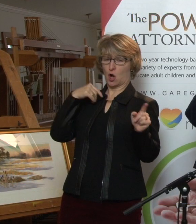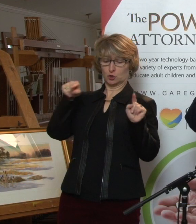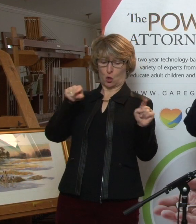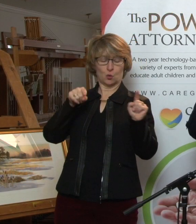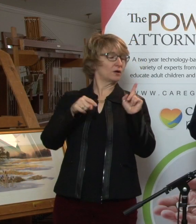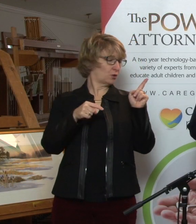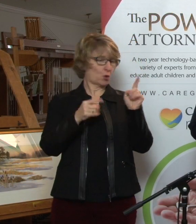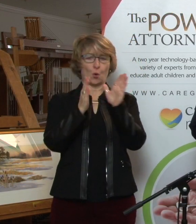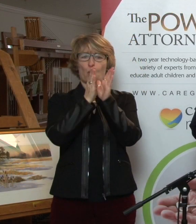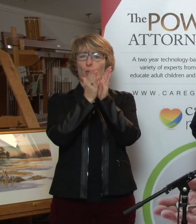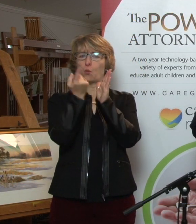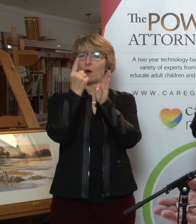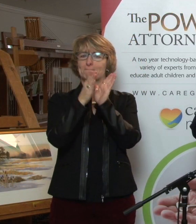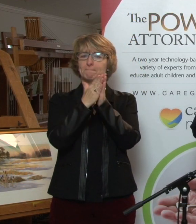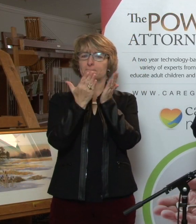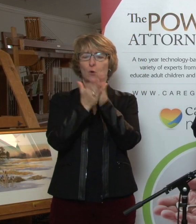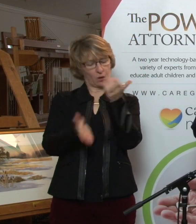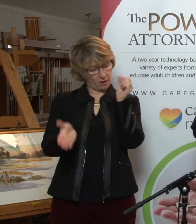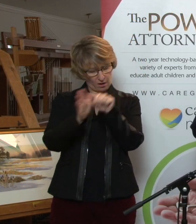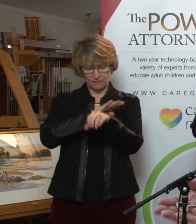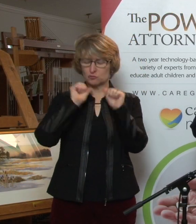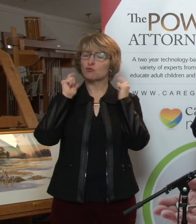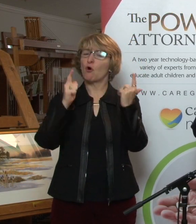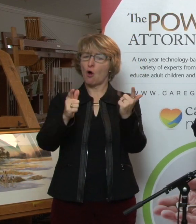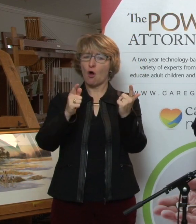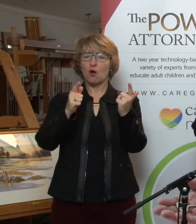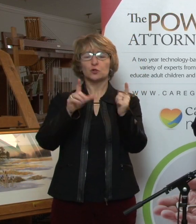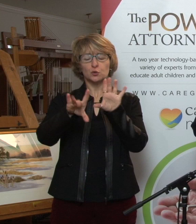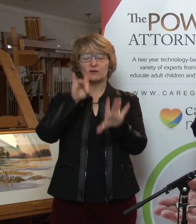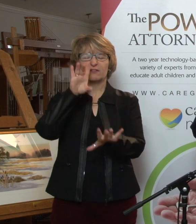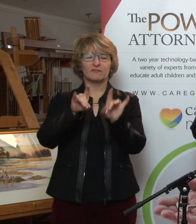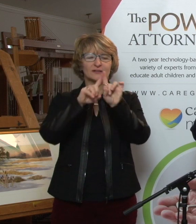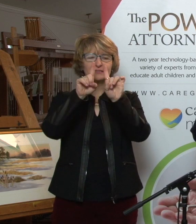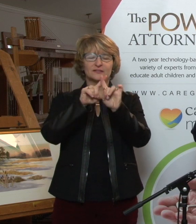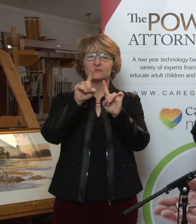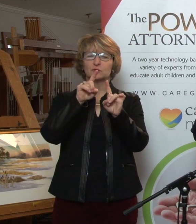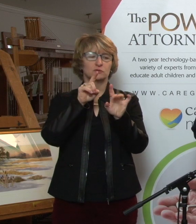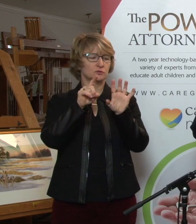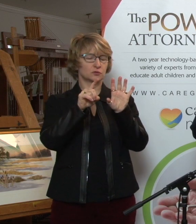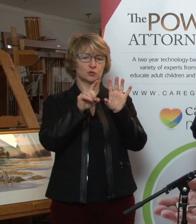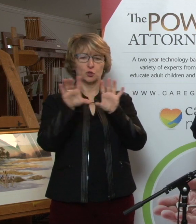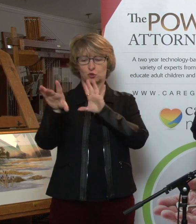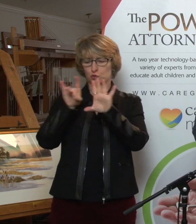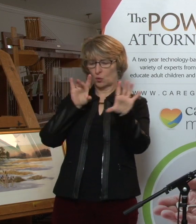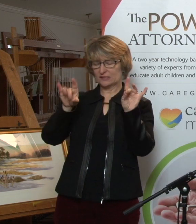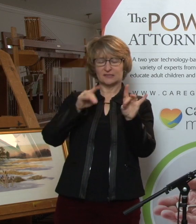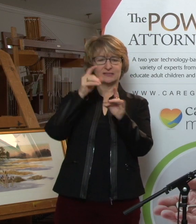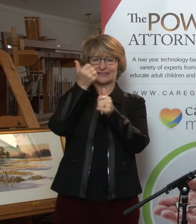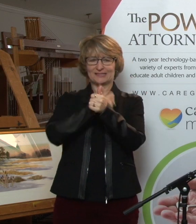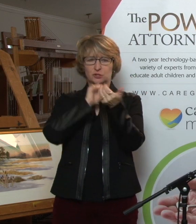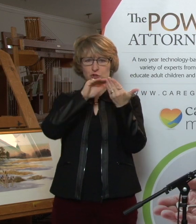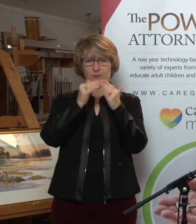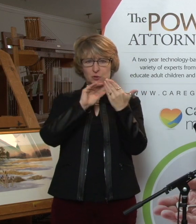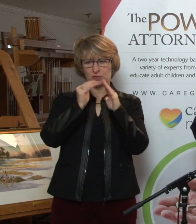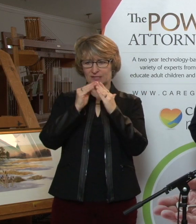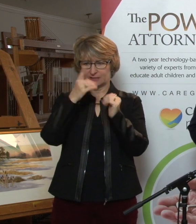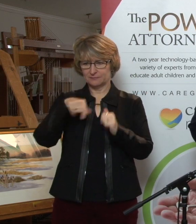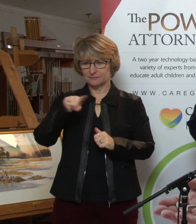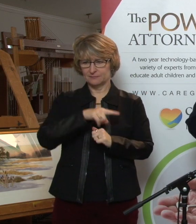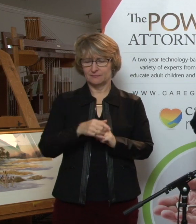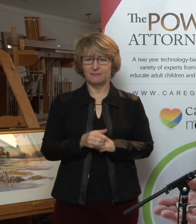serves one book. They'll be able to find choices in London and Toronto.